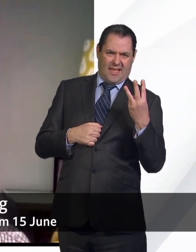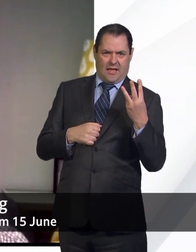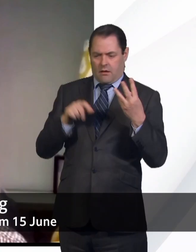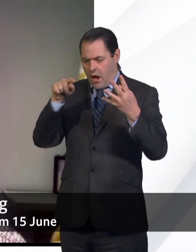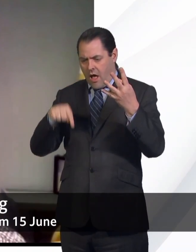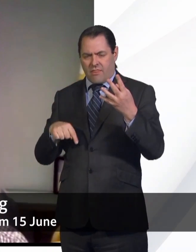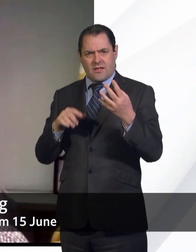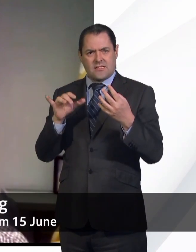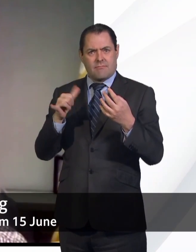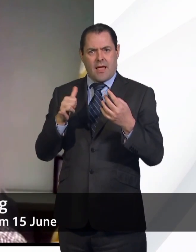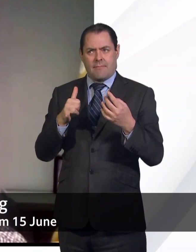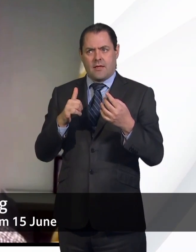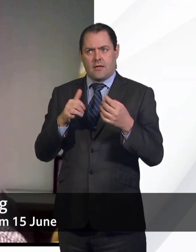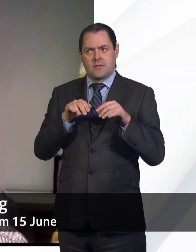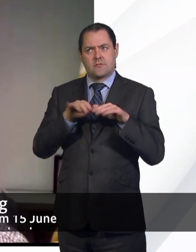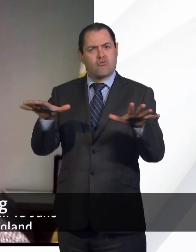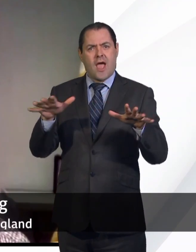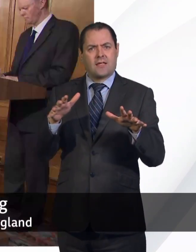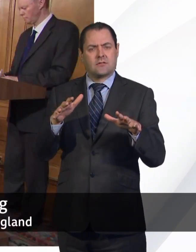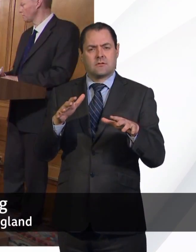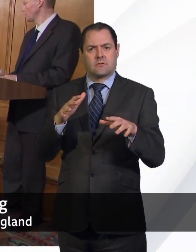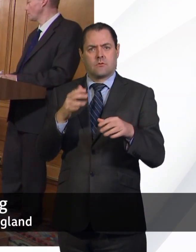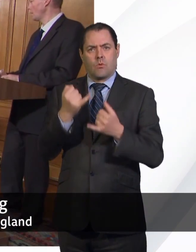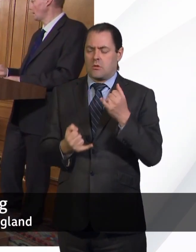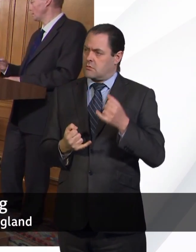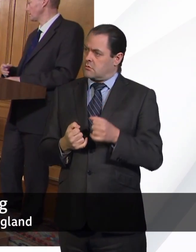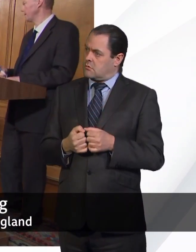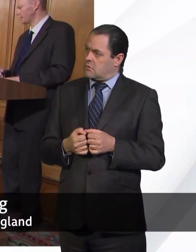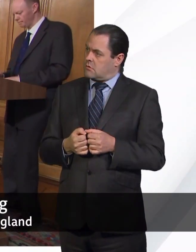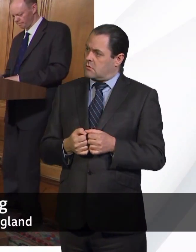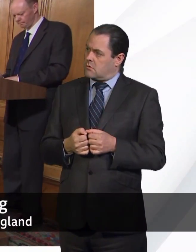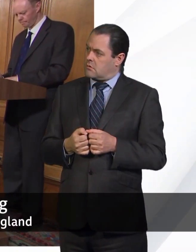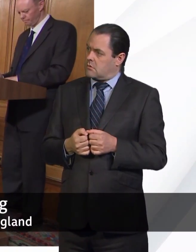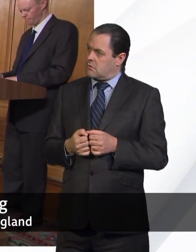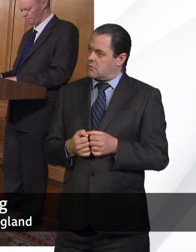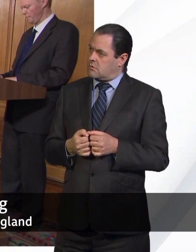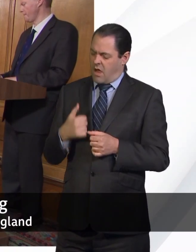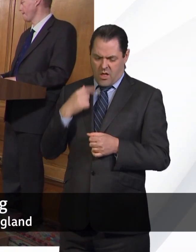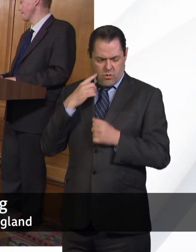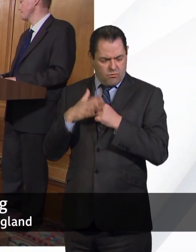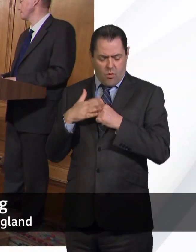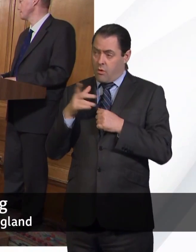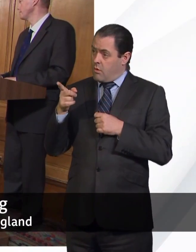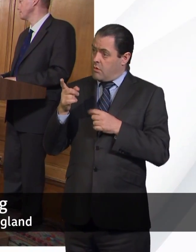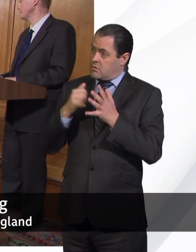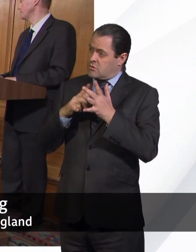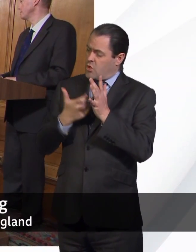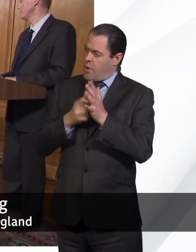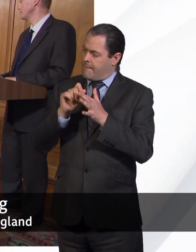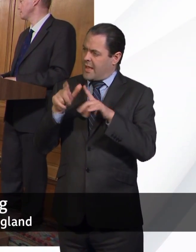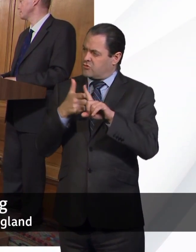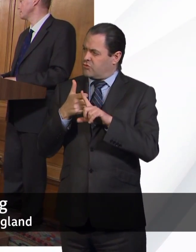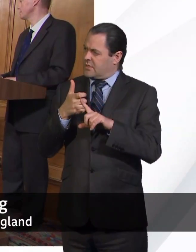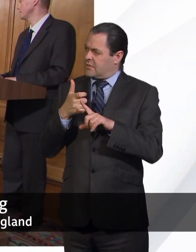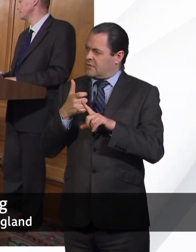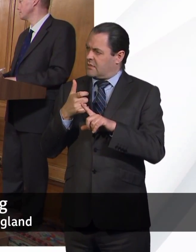of potential spread by not listing more. I thought we were listing more, but anyway, sorry. Patrick, do you want? Well,